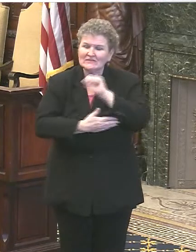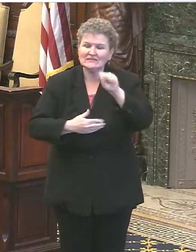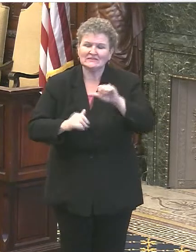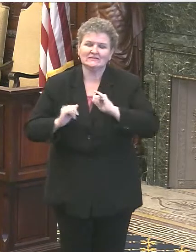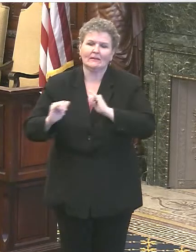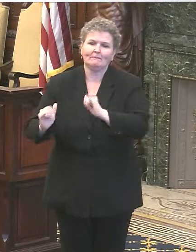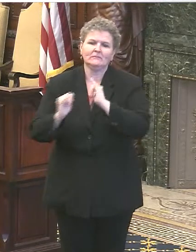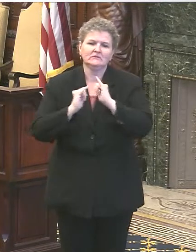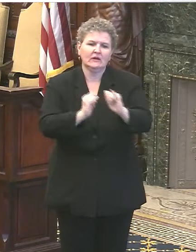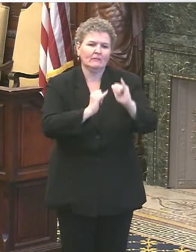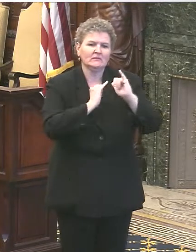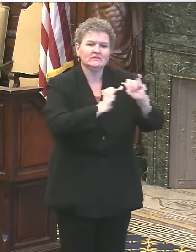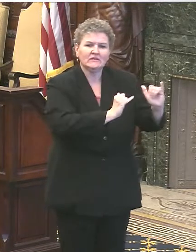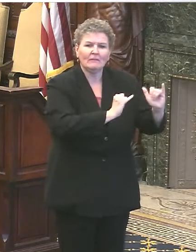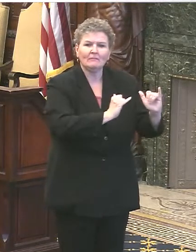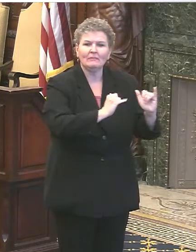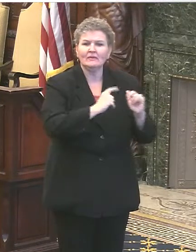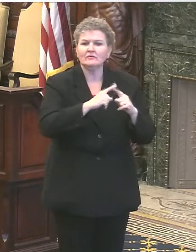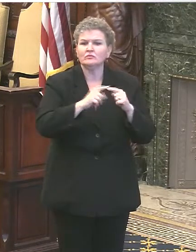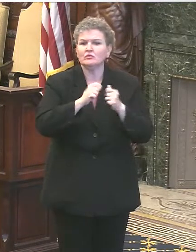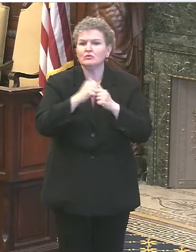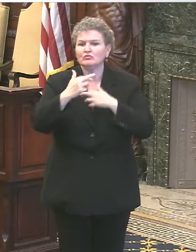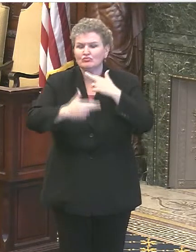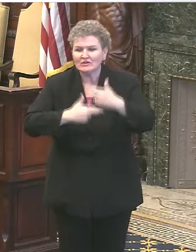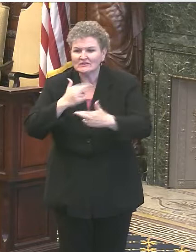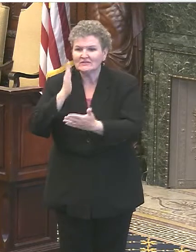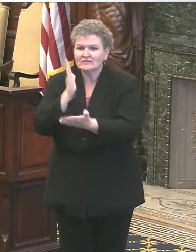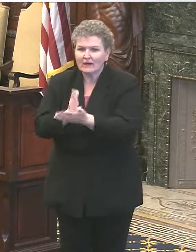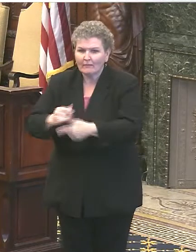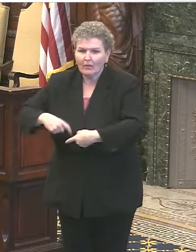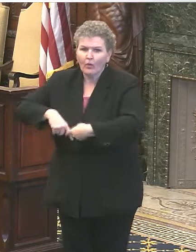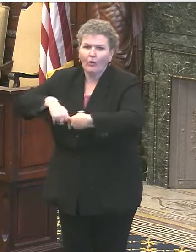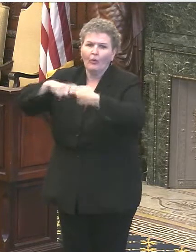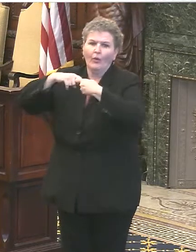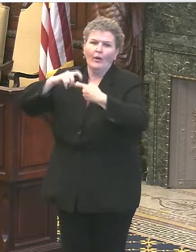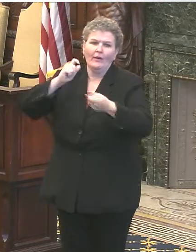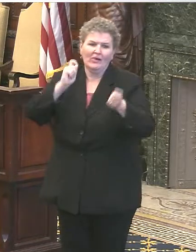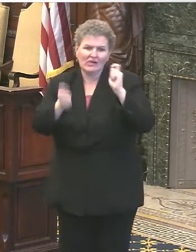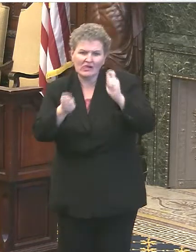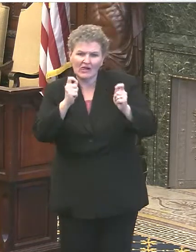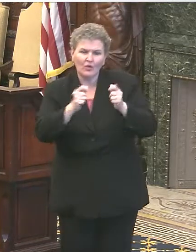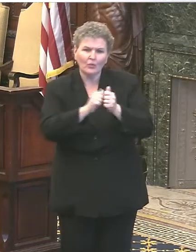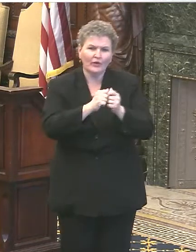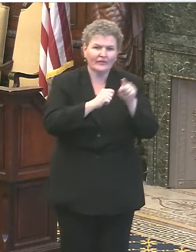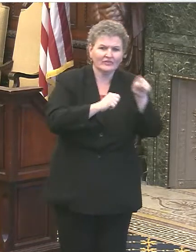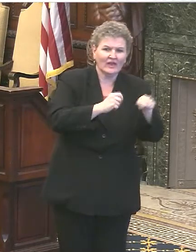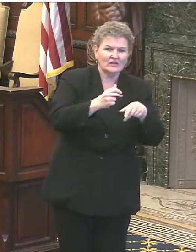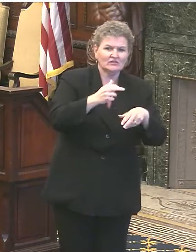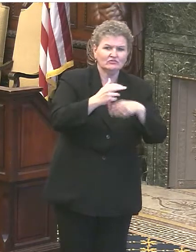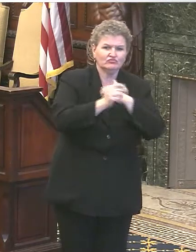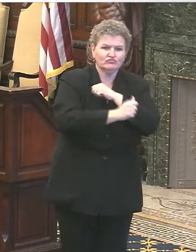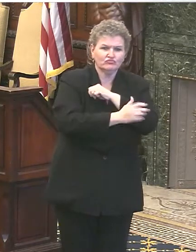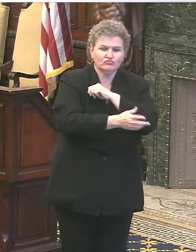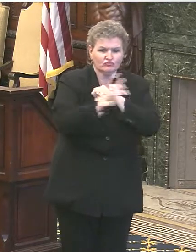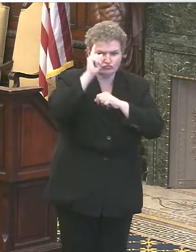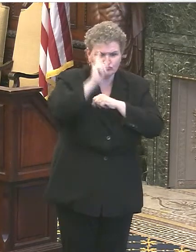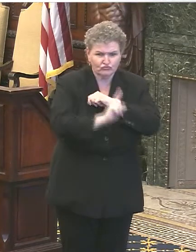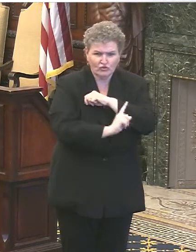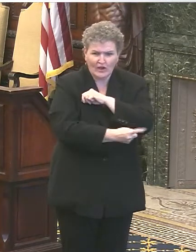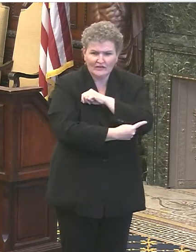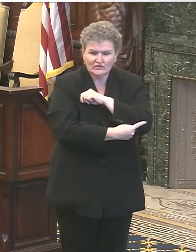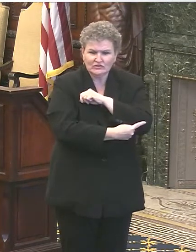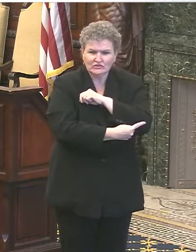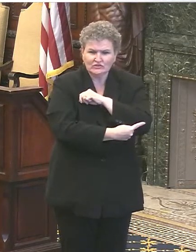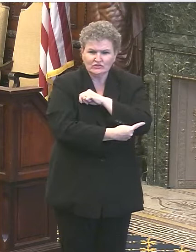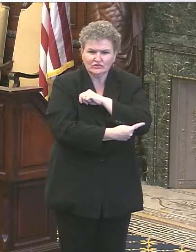services, eliminate recycling, and offer a modified trash collection program. Complicating matters even worse, we've had to deal with